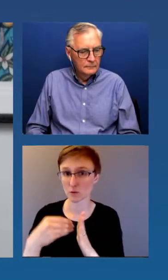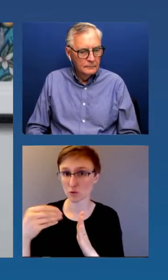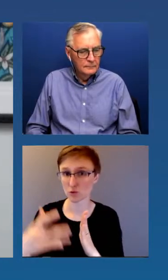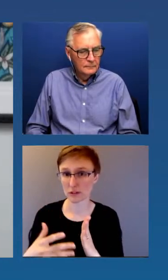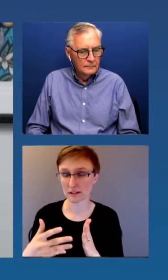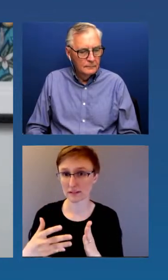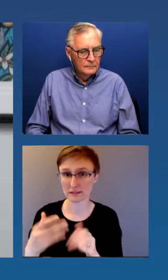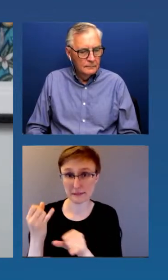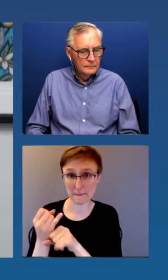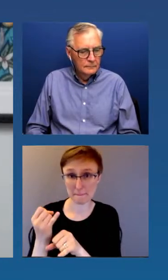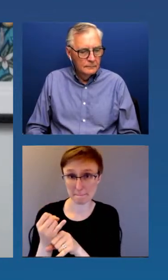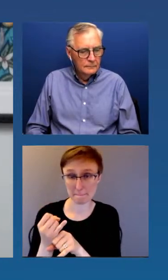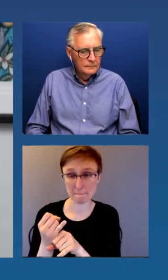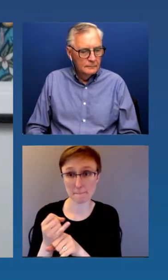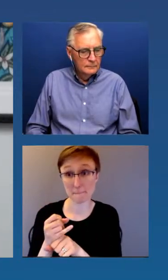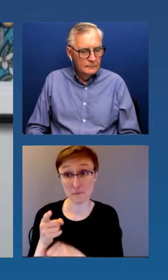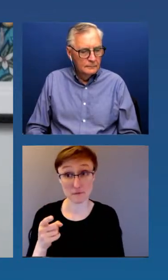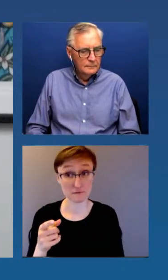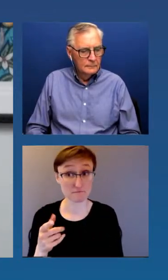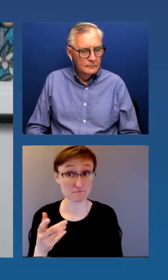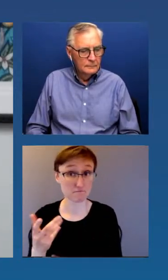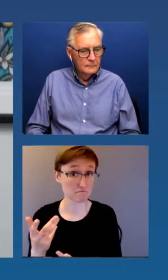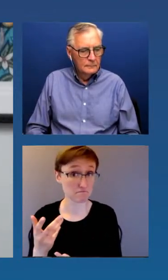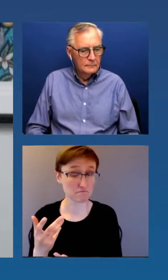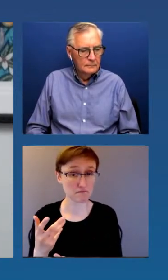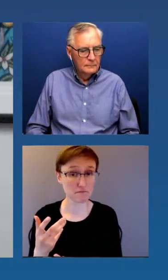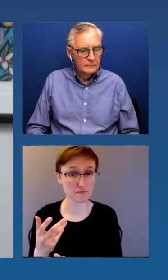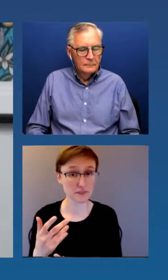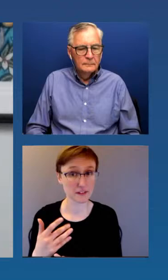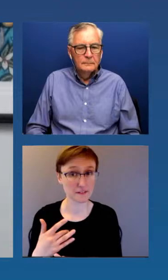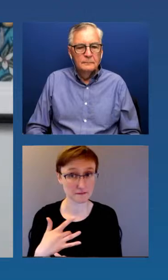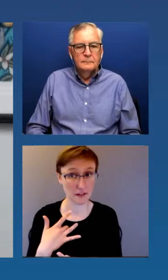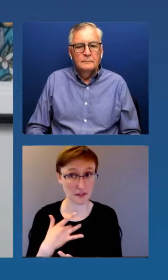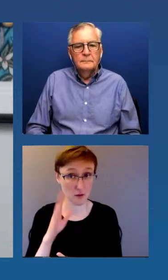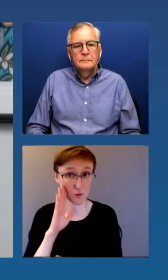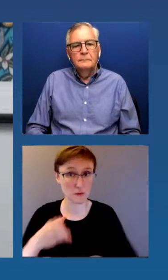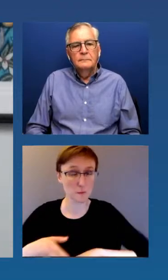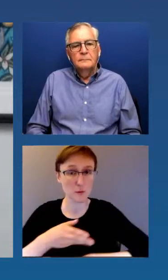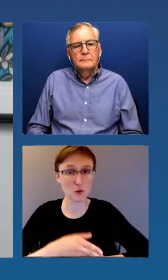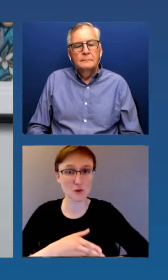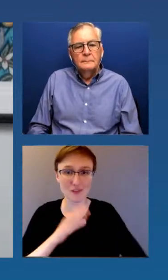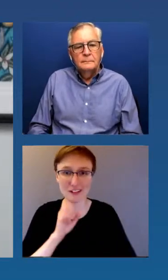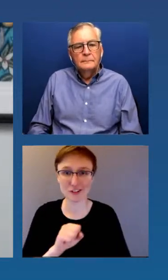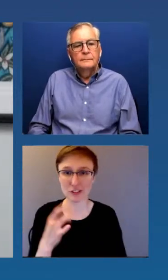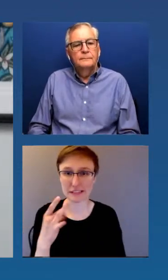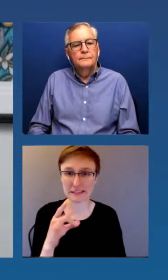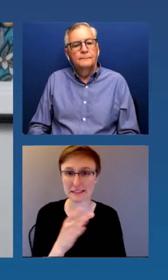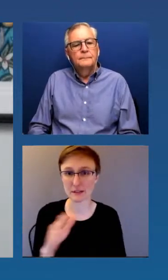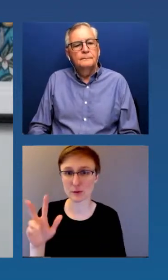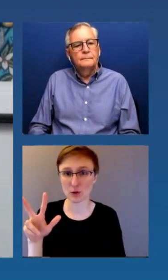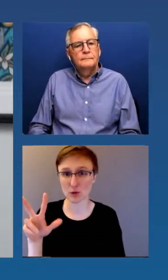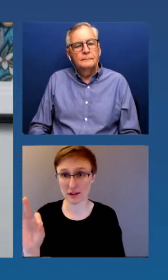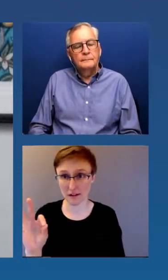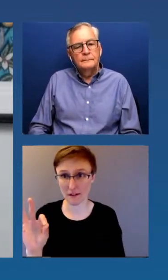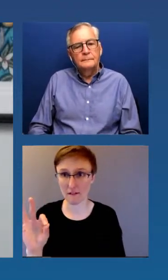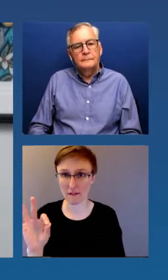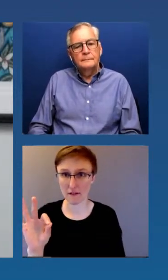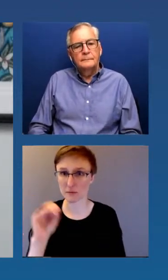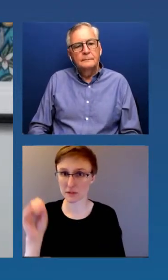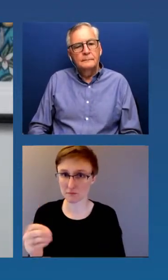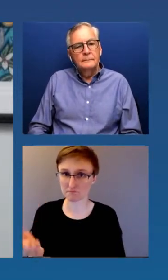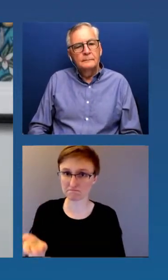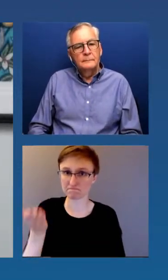you think that will move the needle on the 18 to 39 crowd and getting more vaccinations